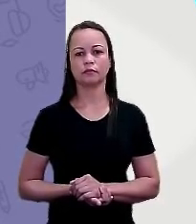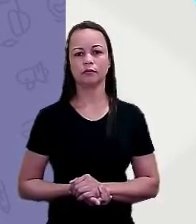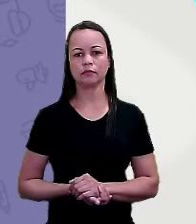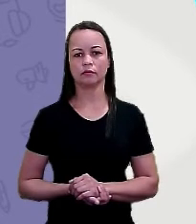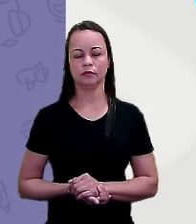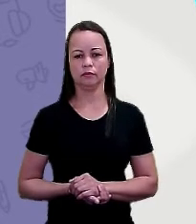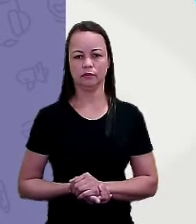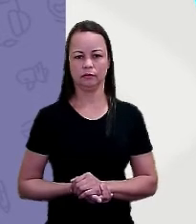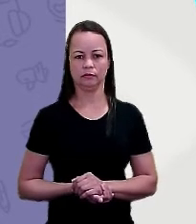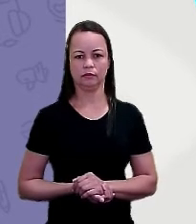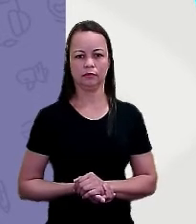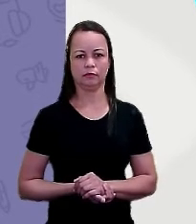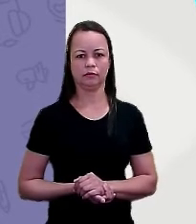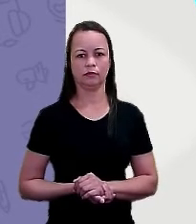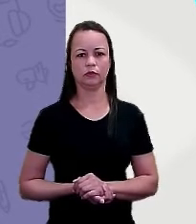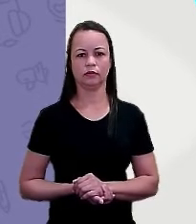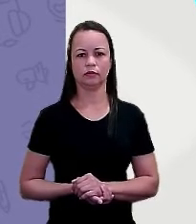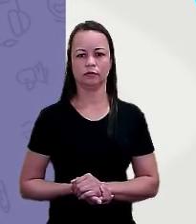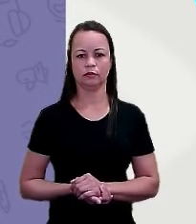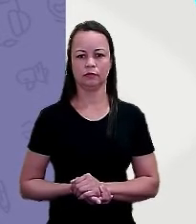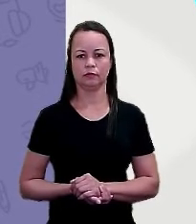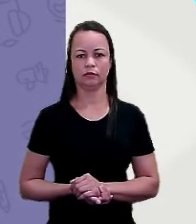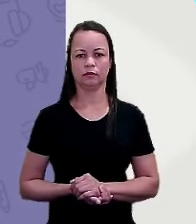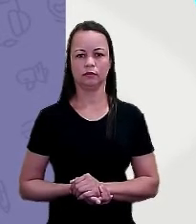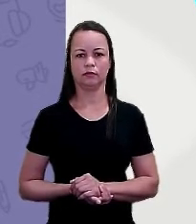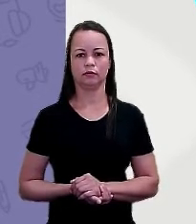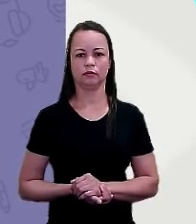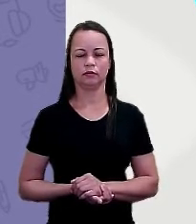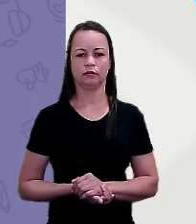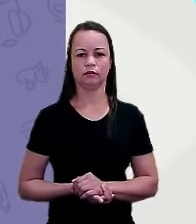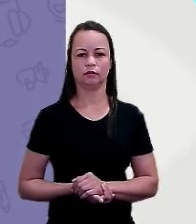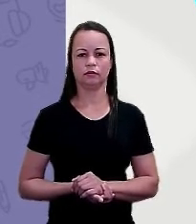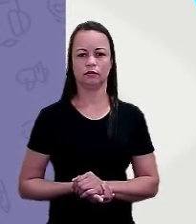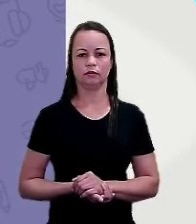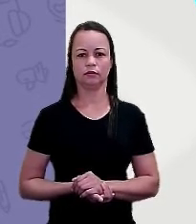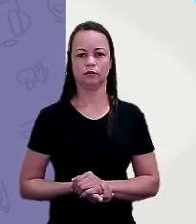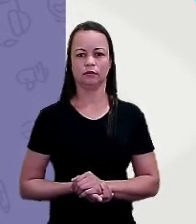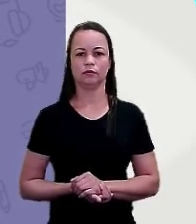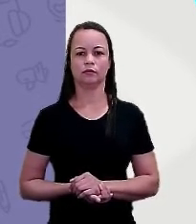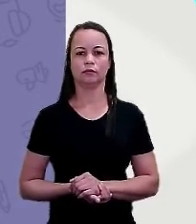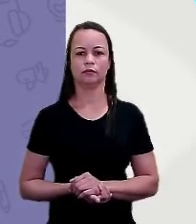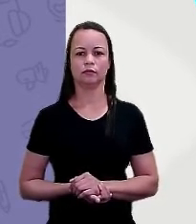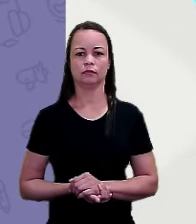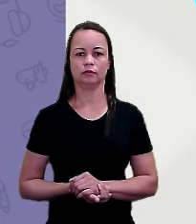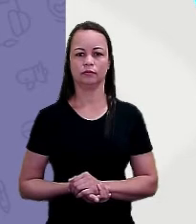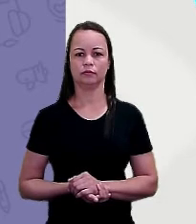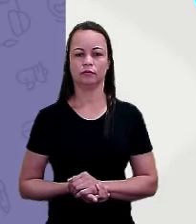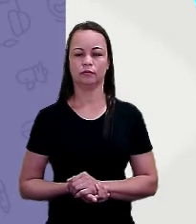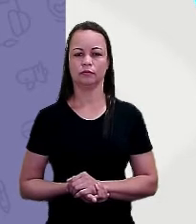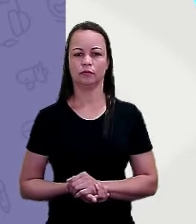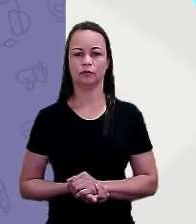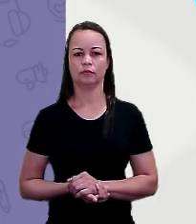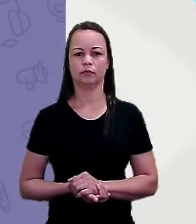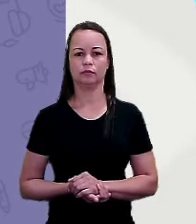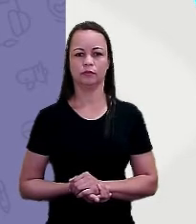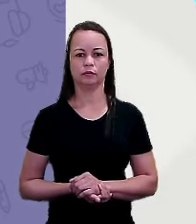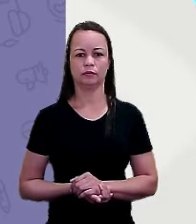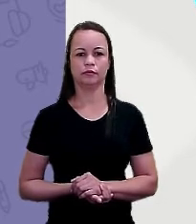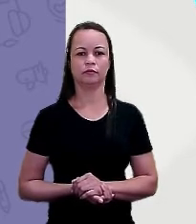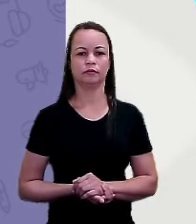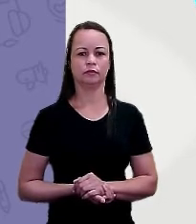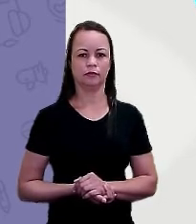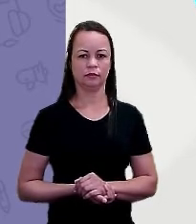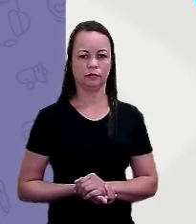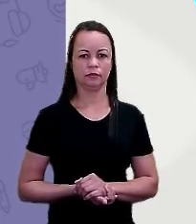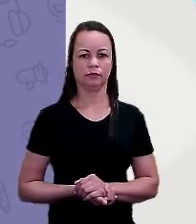because you pay anything online there. About the food is very different, but good. Some dishes was